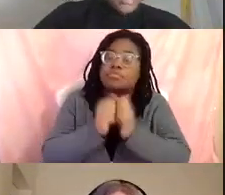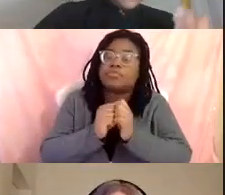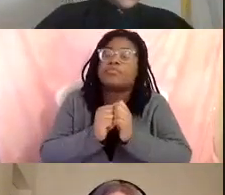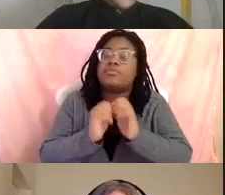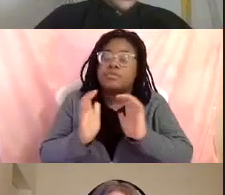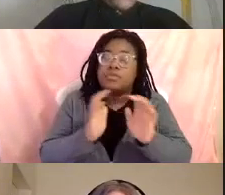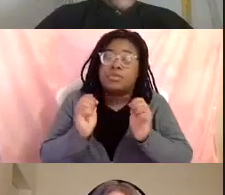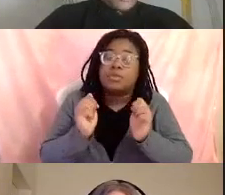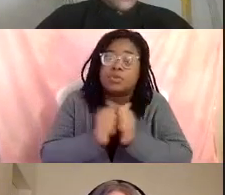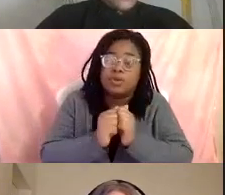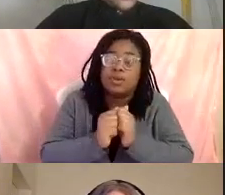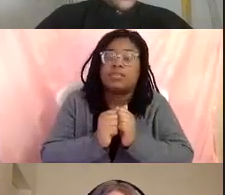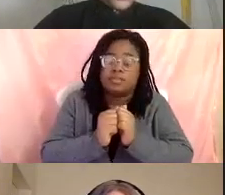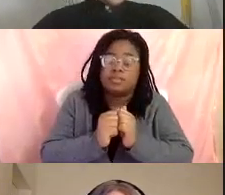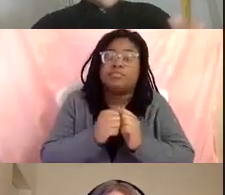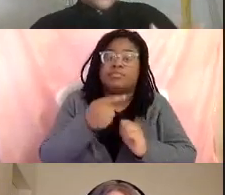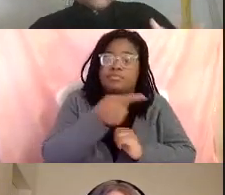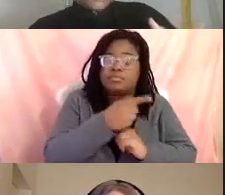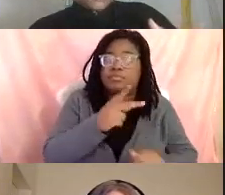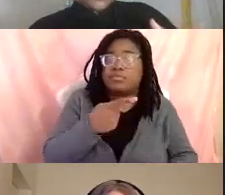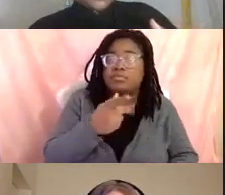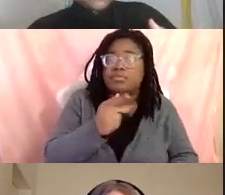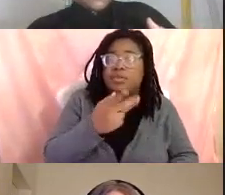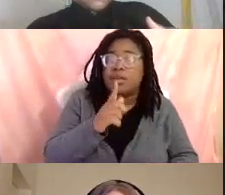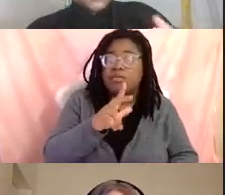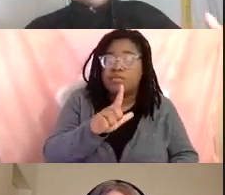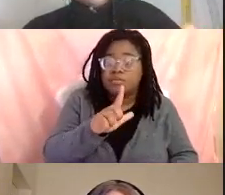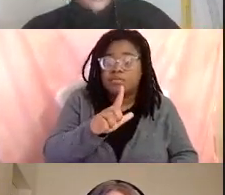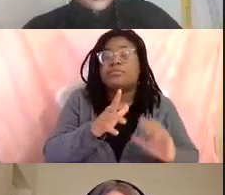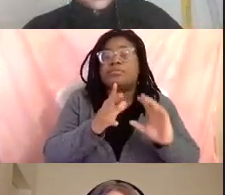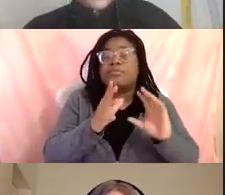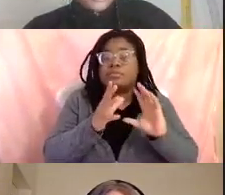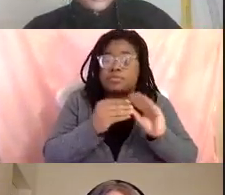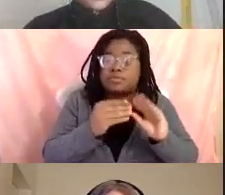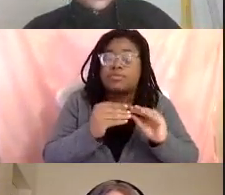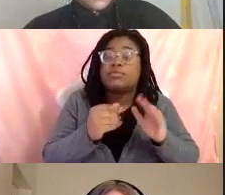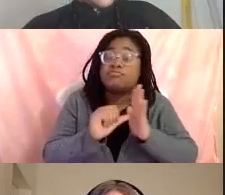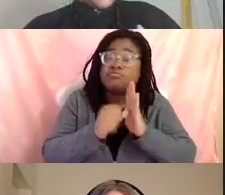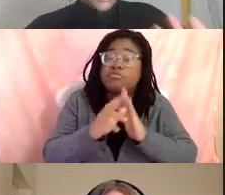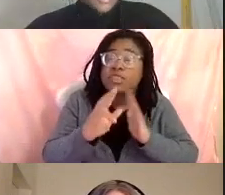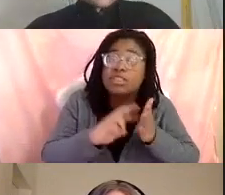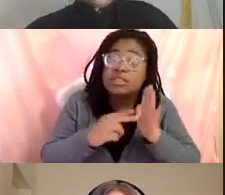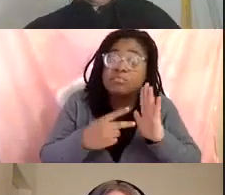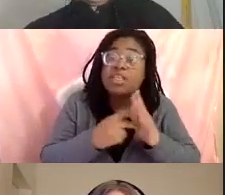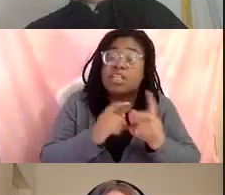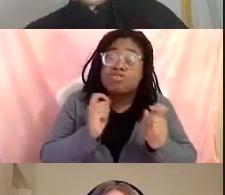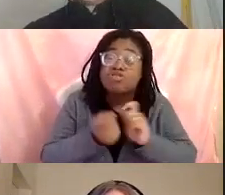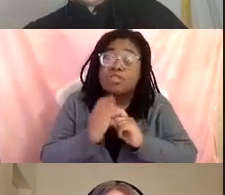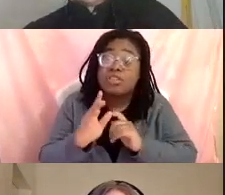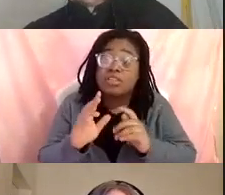language, adding your own language, changing his meaning, amplifying his meaning. This is